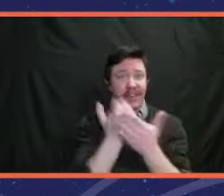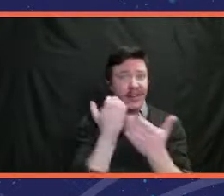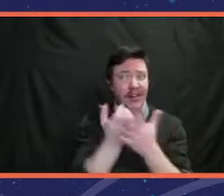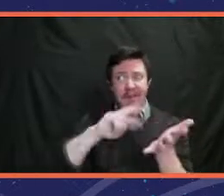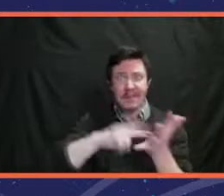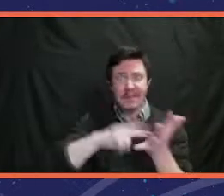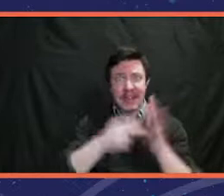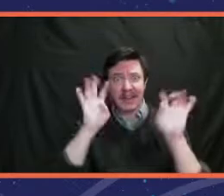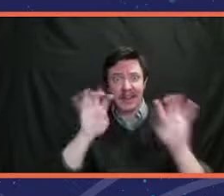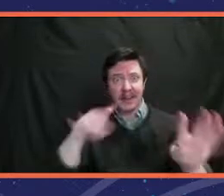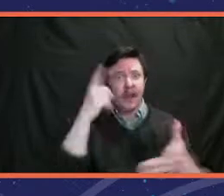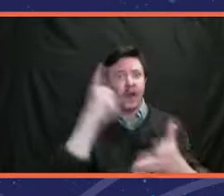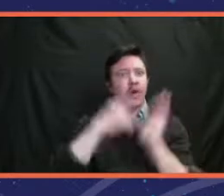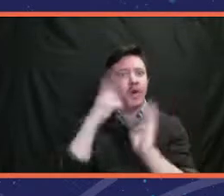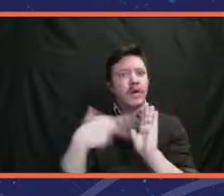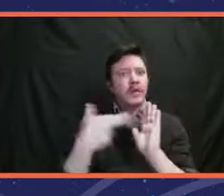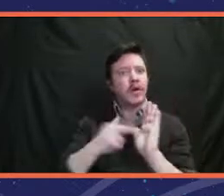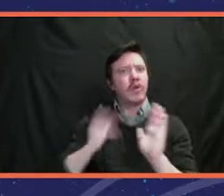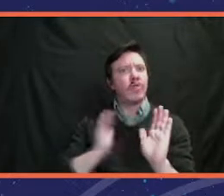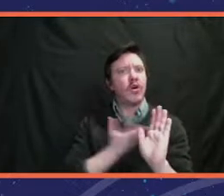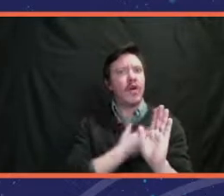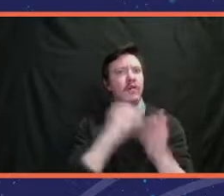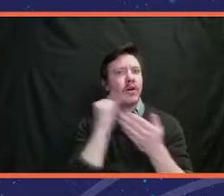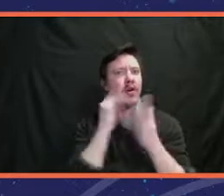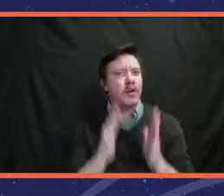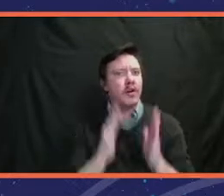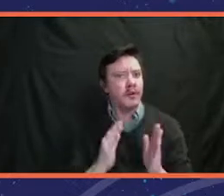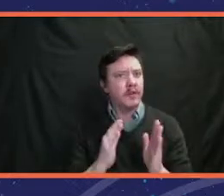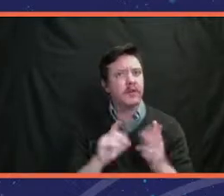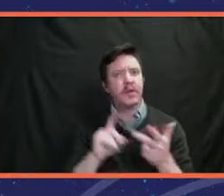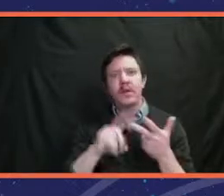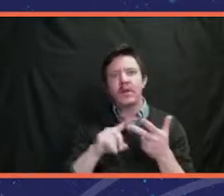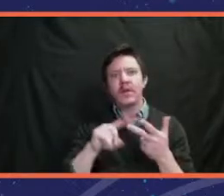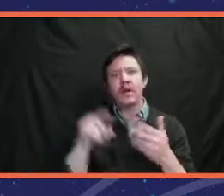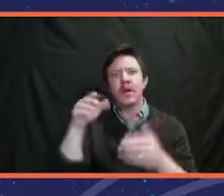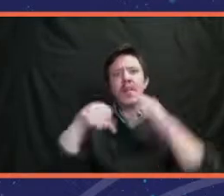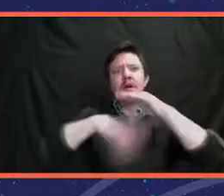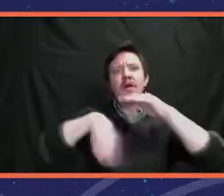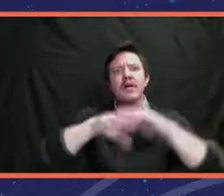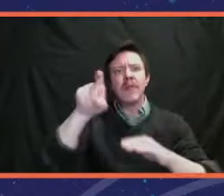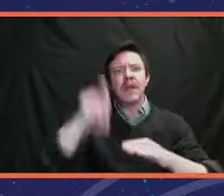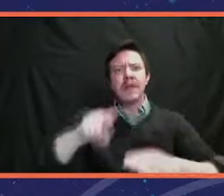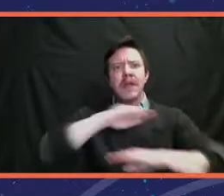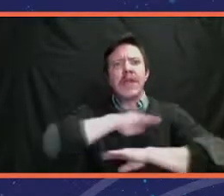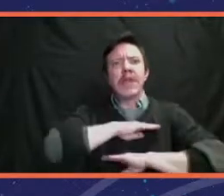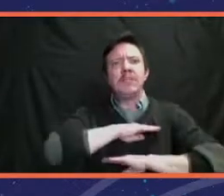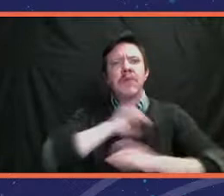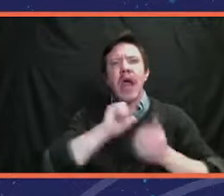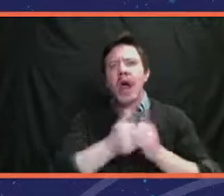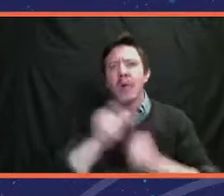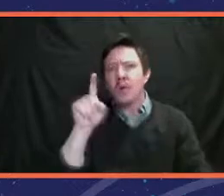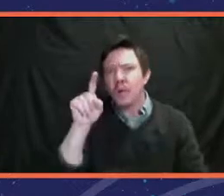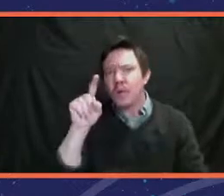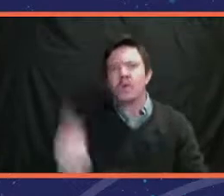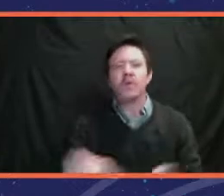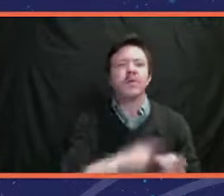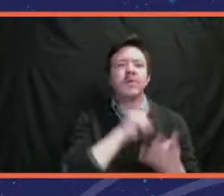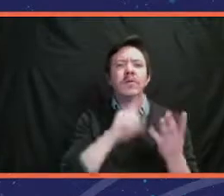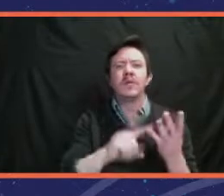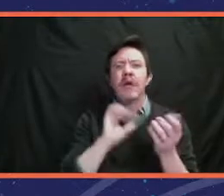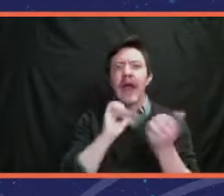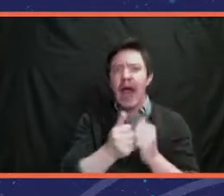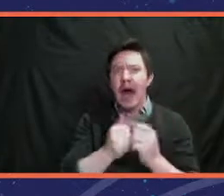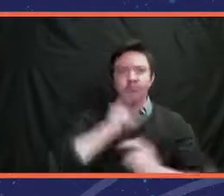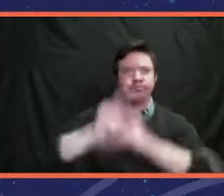in it as artists? How can we get our basic needs met? And how can we then contribute to it with our